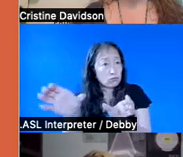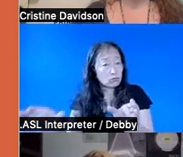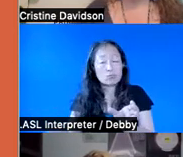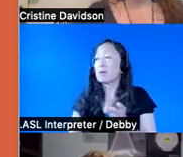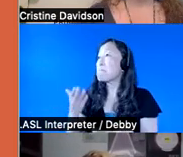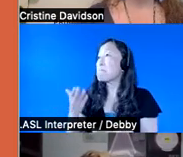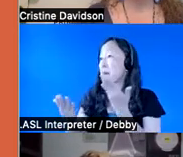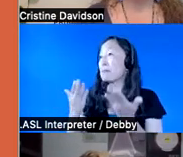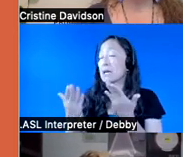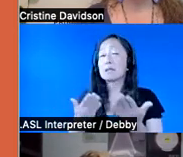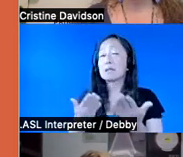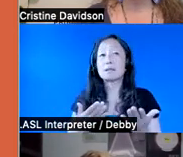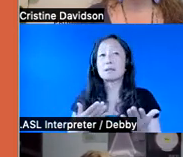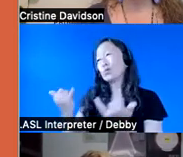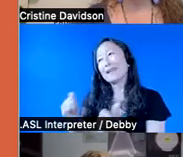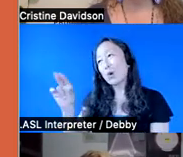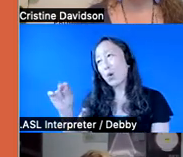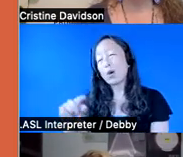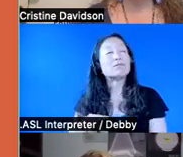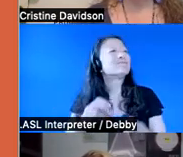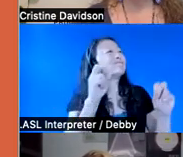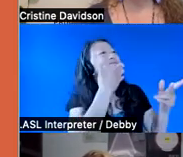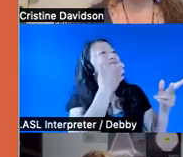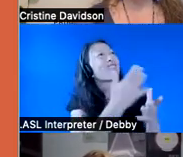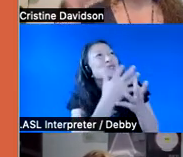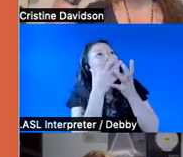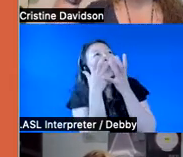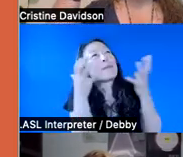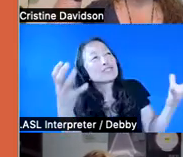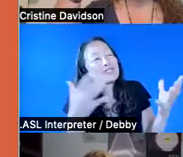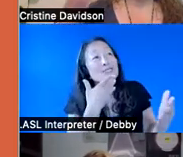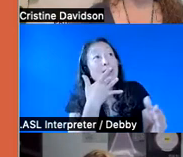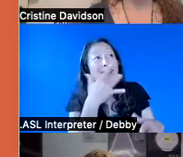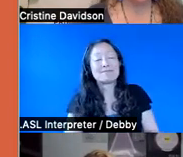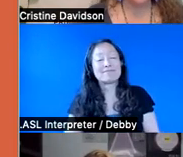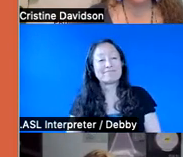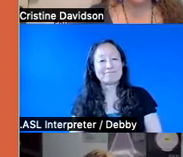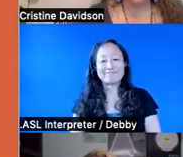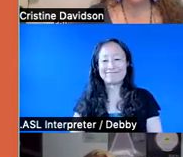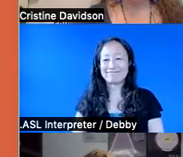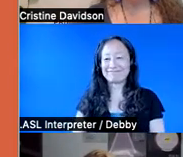right. We won't do it today. All right. Thank you so very much. Good luck.